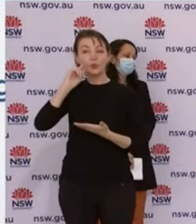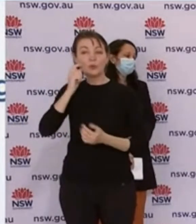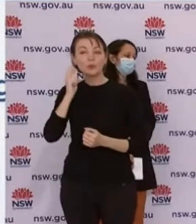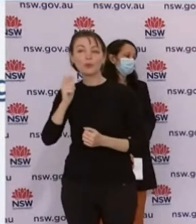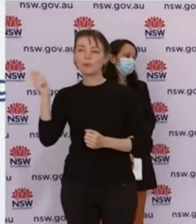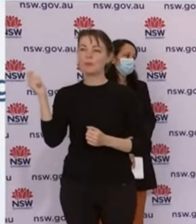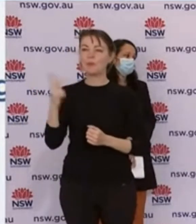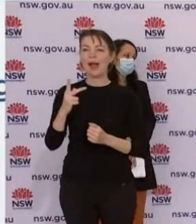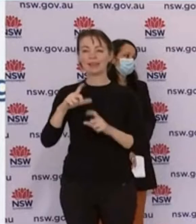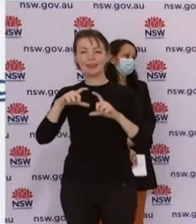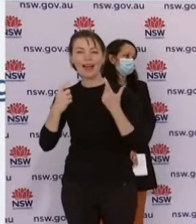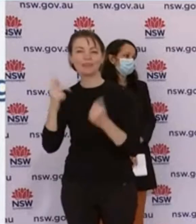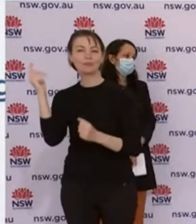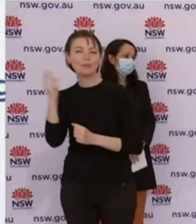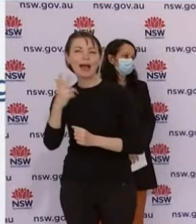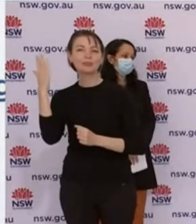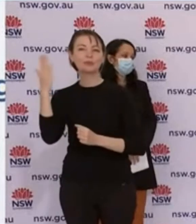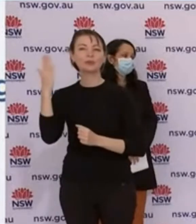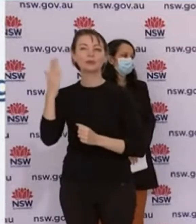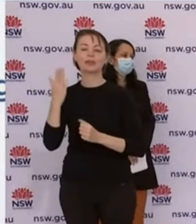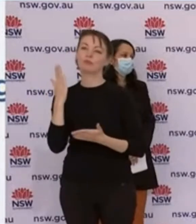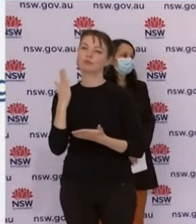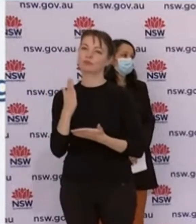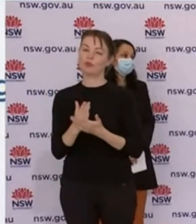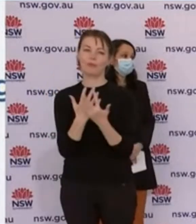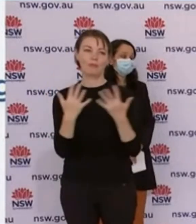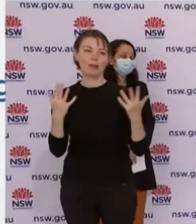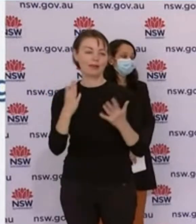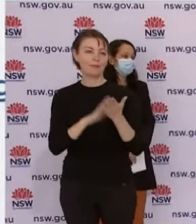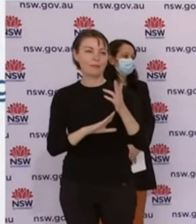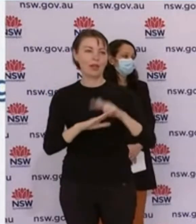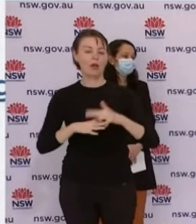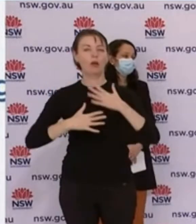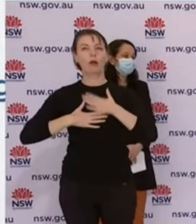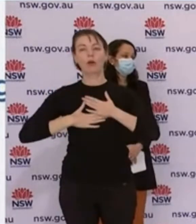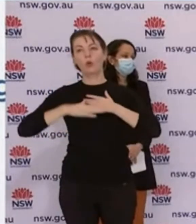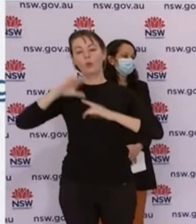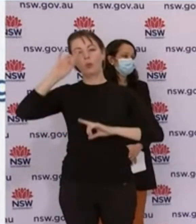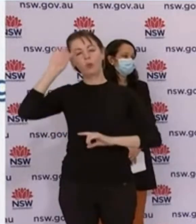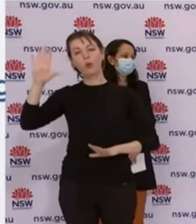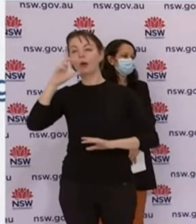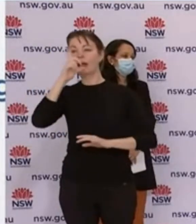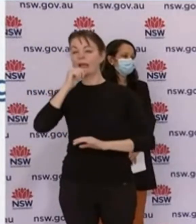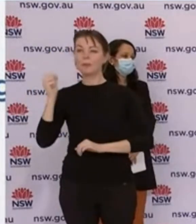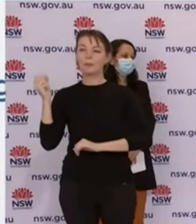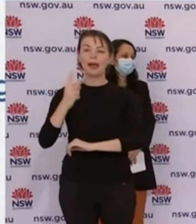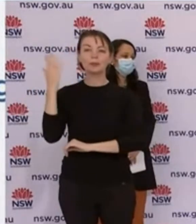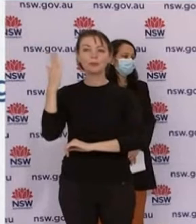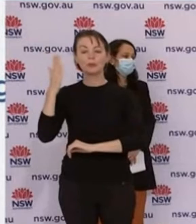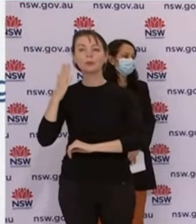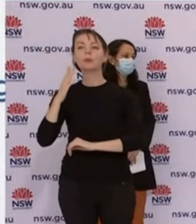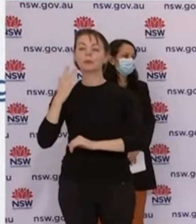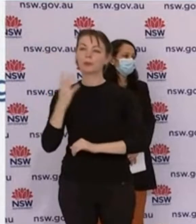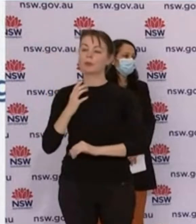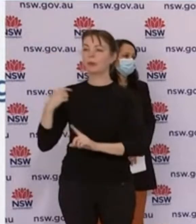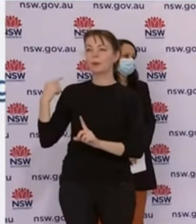sure teachers would agree with that, and I'm sure parents, who I know many are doing their best during learning from home, but obviously it can be a bit of a challenge, should